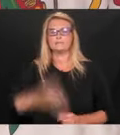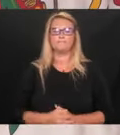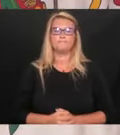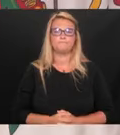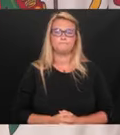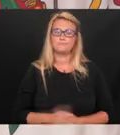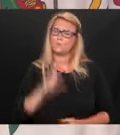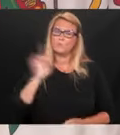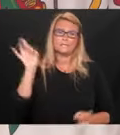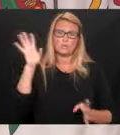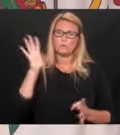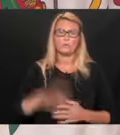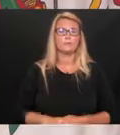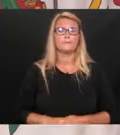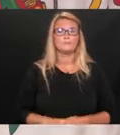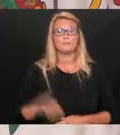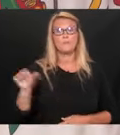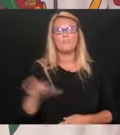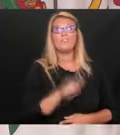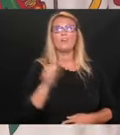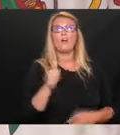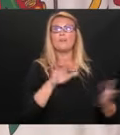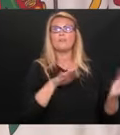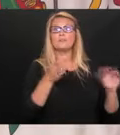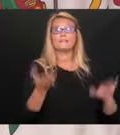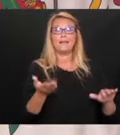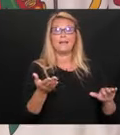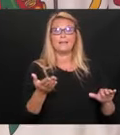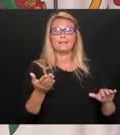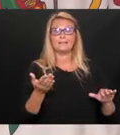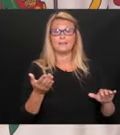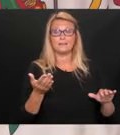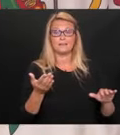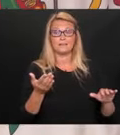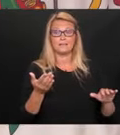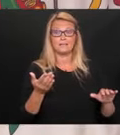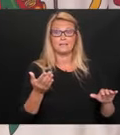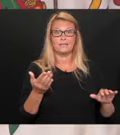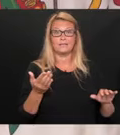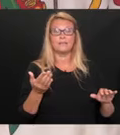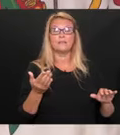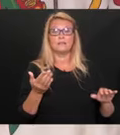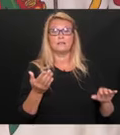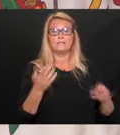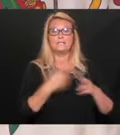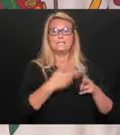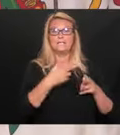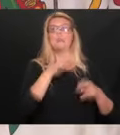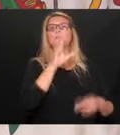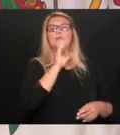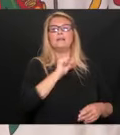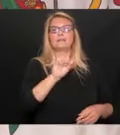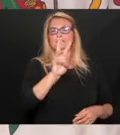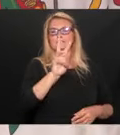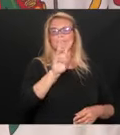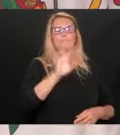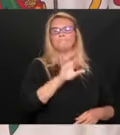It's terrible. Another minor that died following an earlier incident was